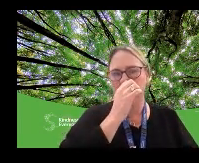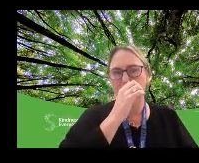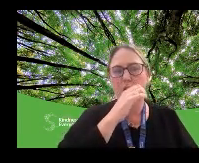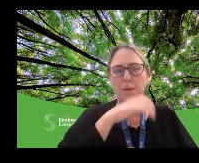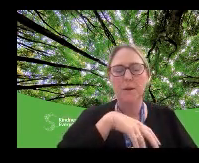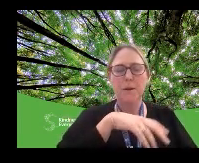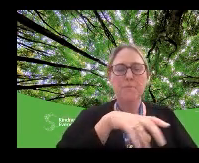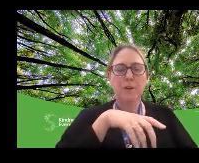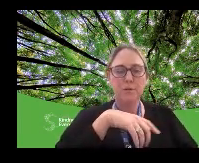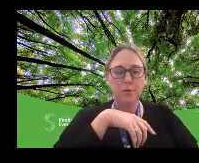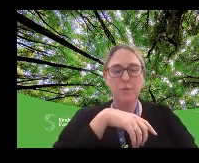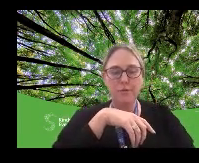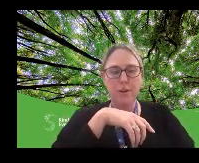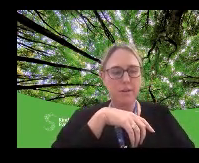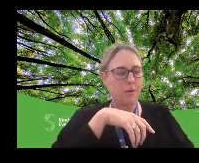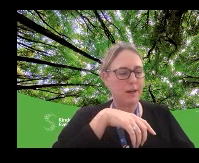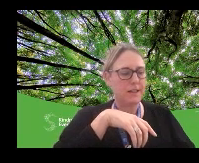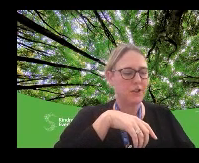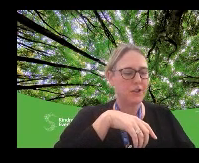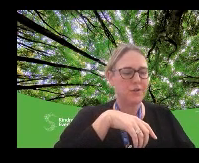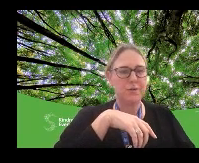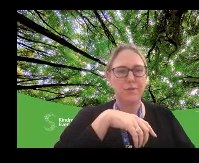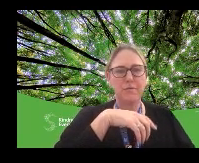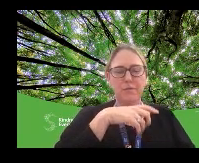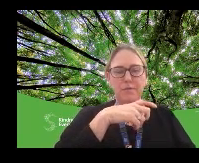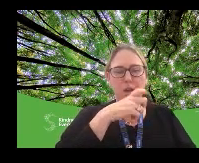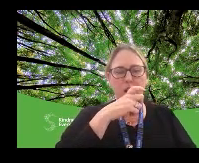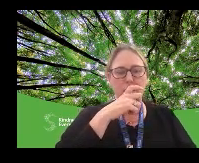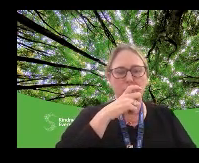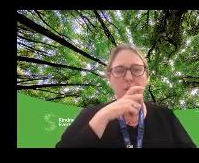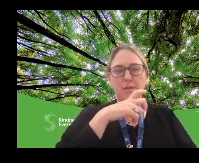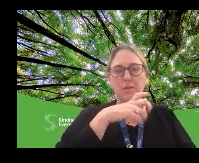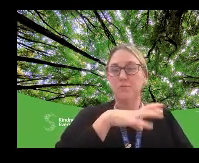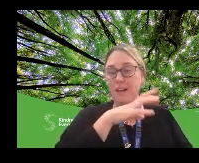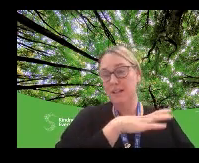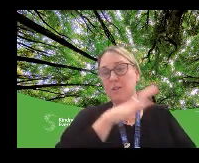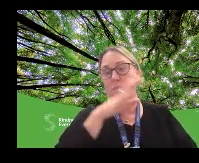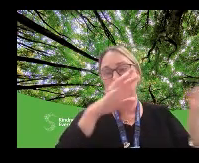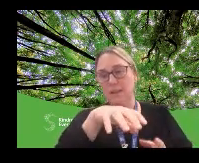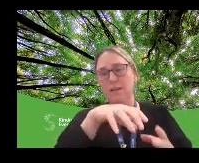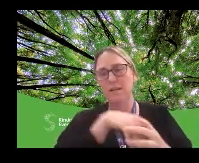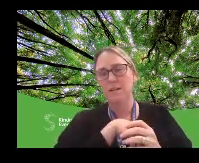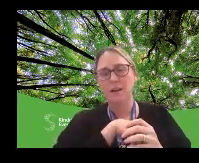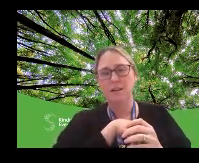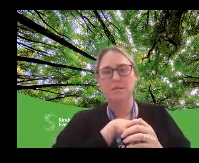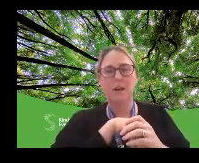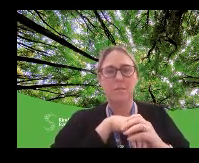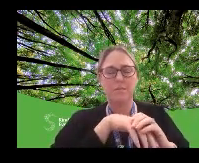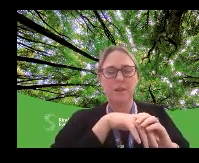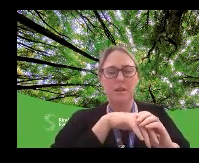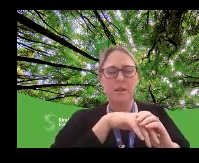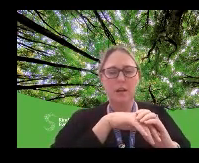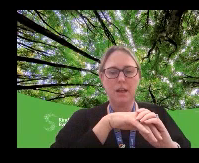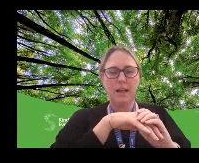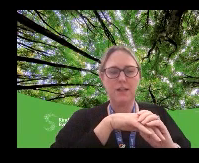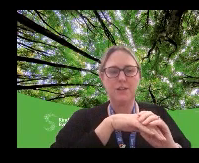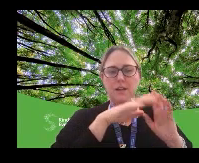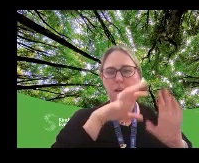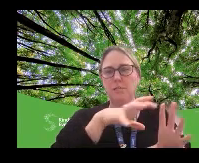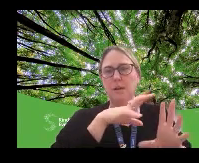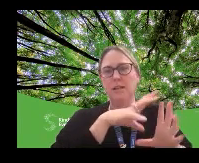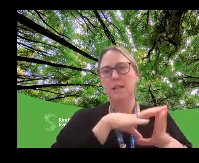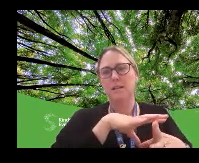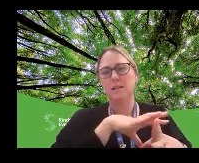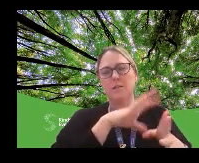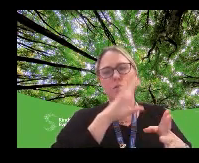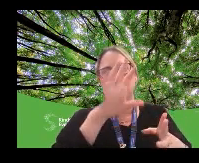a period of time for the referring practitioners' views, ready to be like Ash